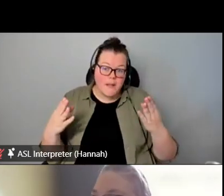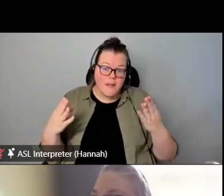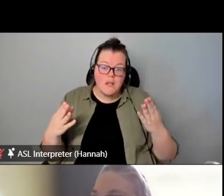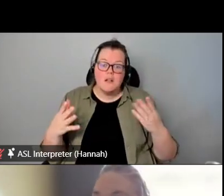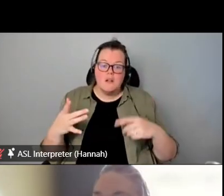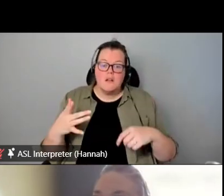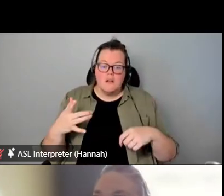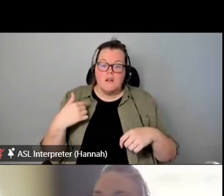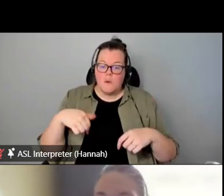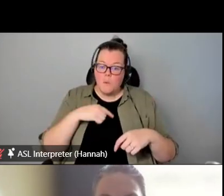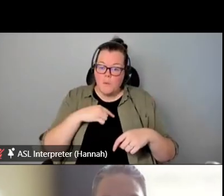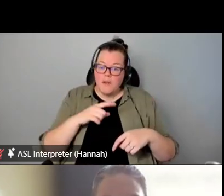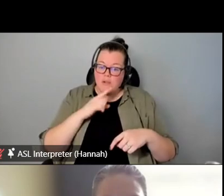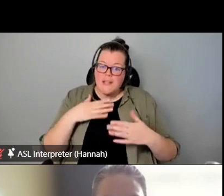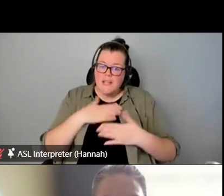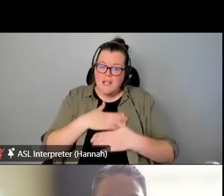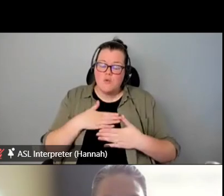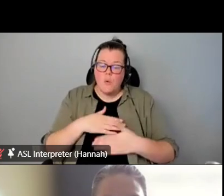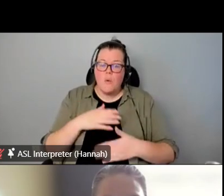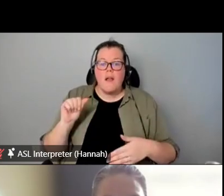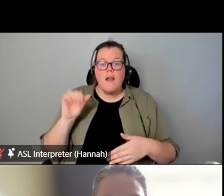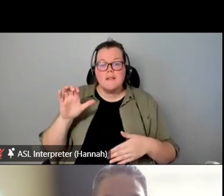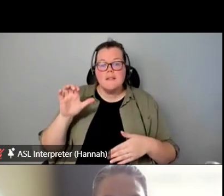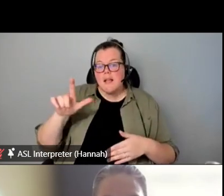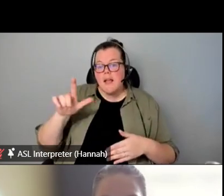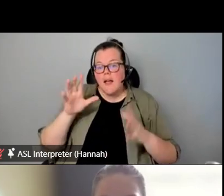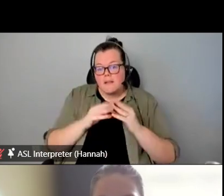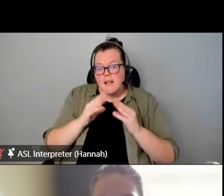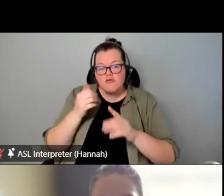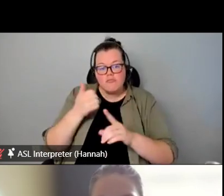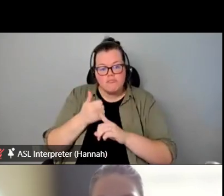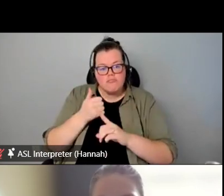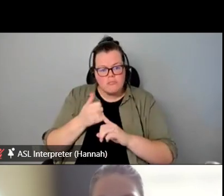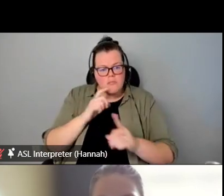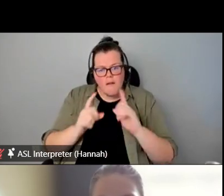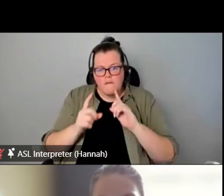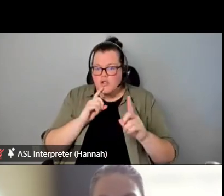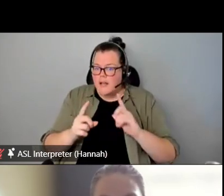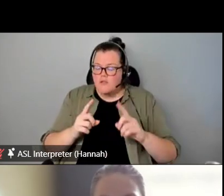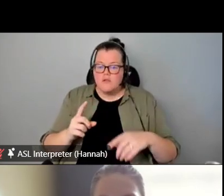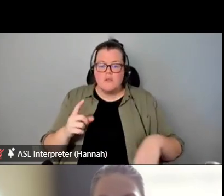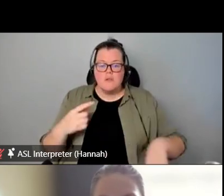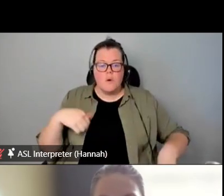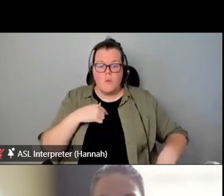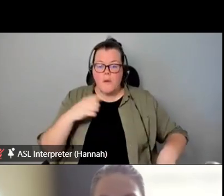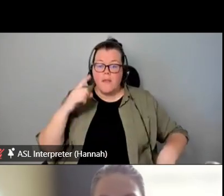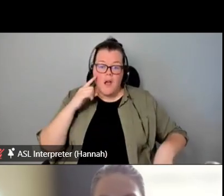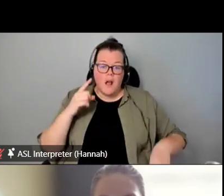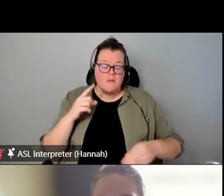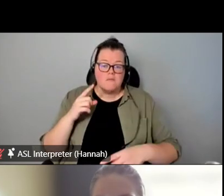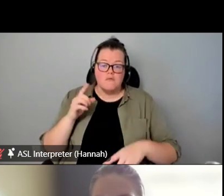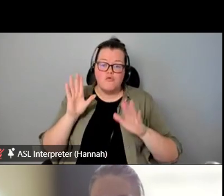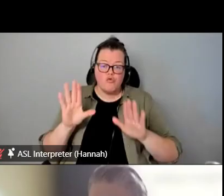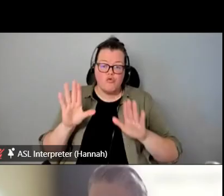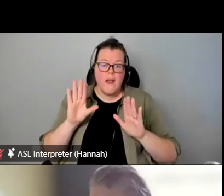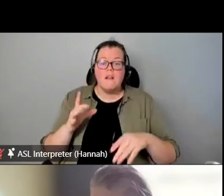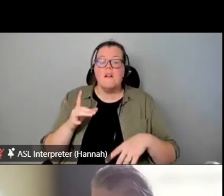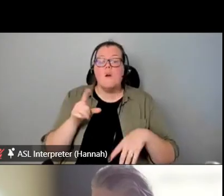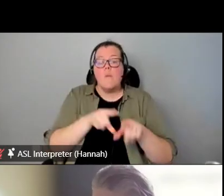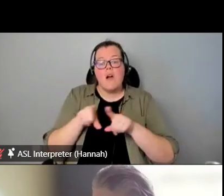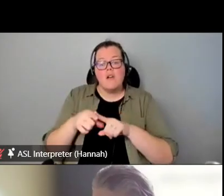really enjoyed the ACL session that we had. That was a conversation. We thought it was really, really great. We also had additional